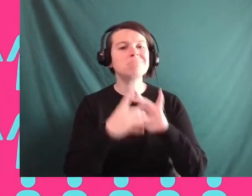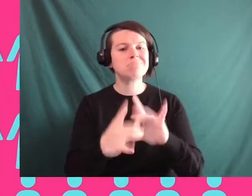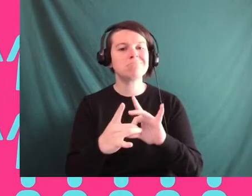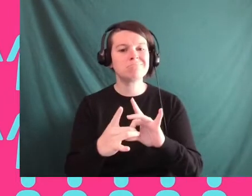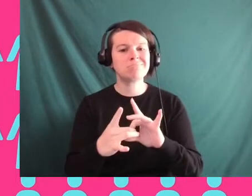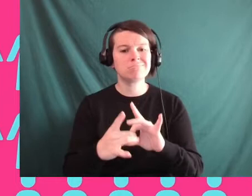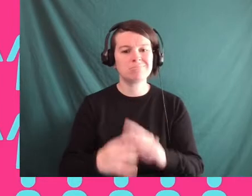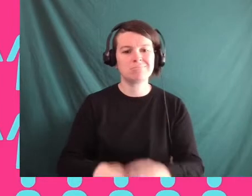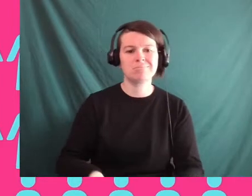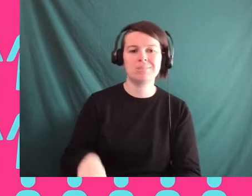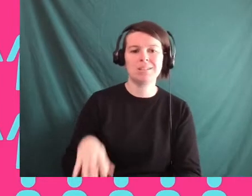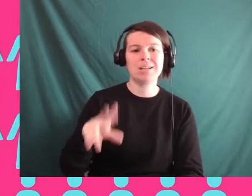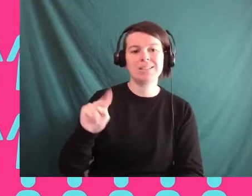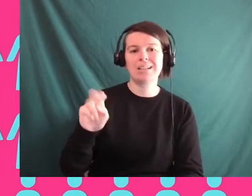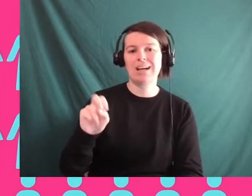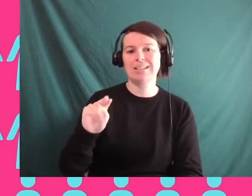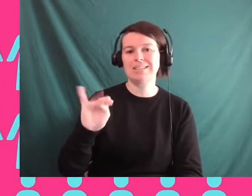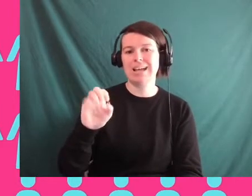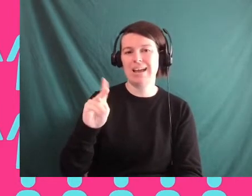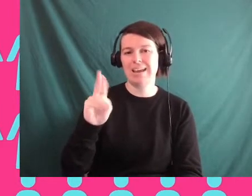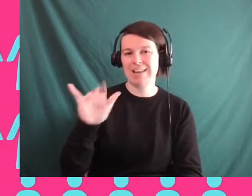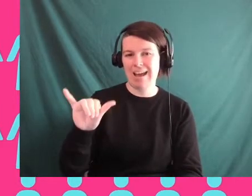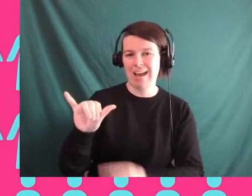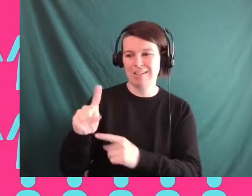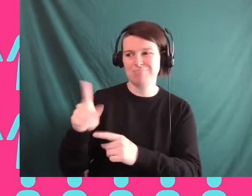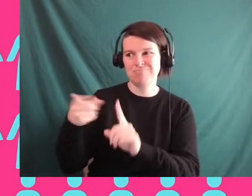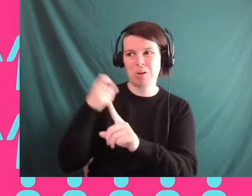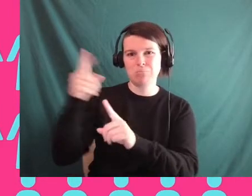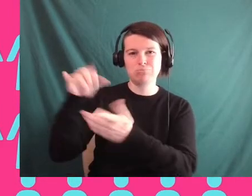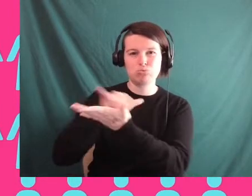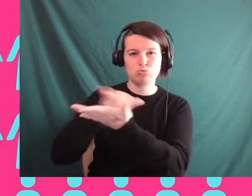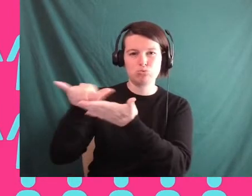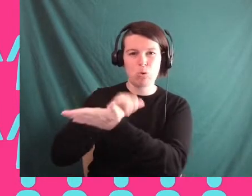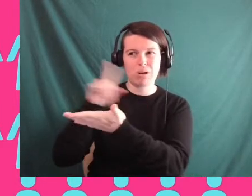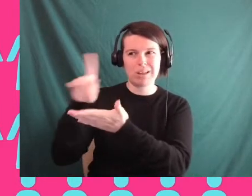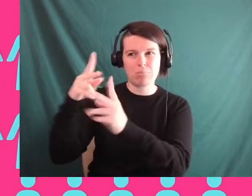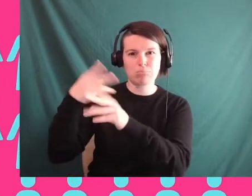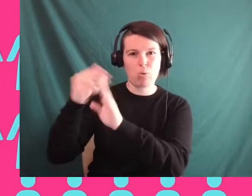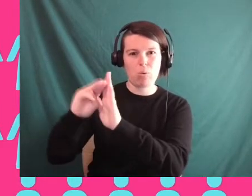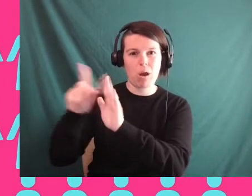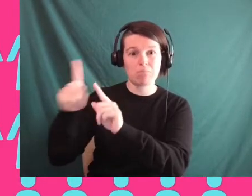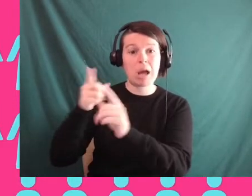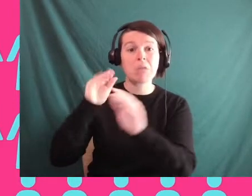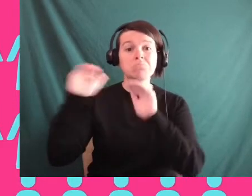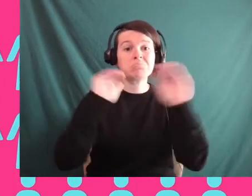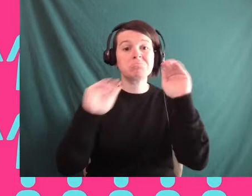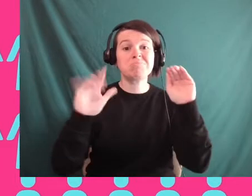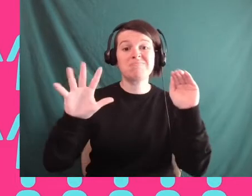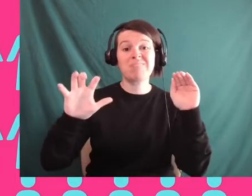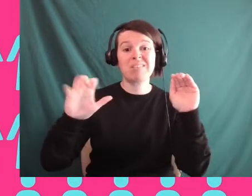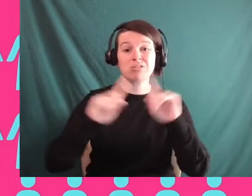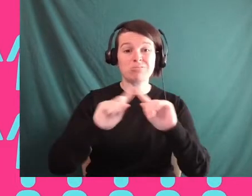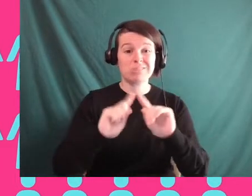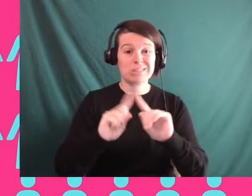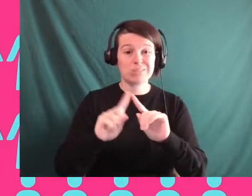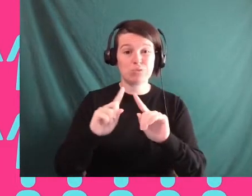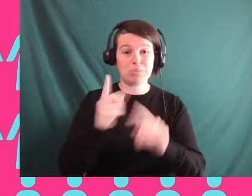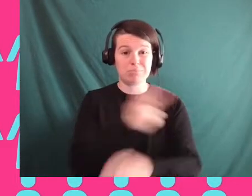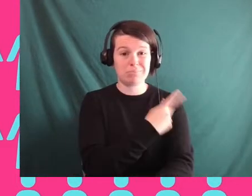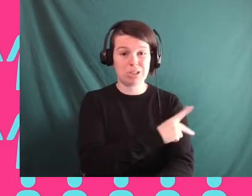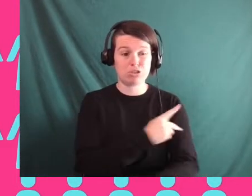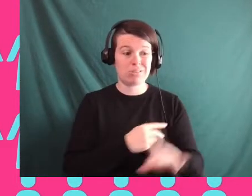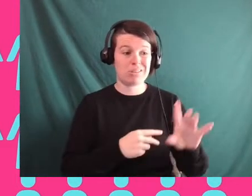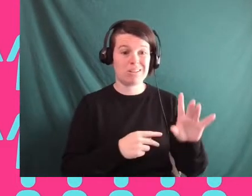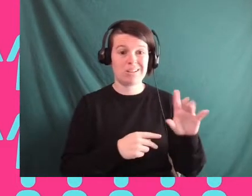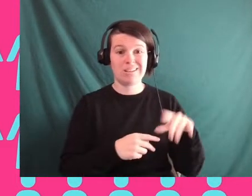Sinai Transgender Health Program based out of New York, who surveyed 500 of their patients aged 8 to